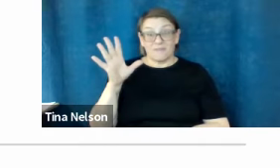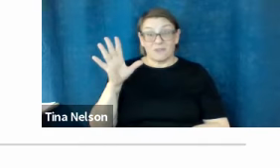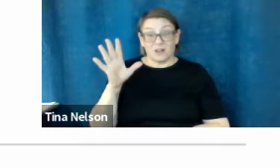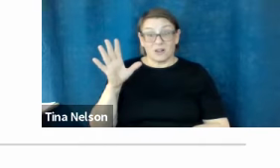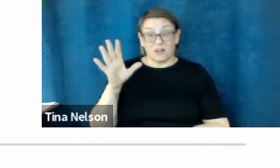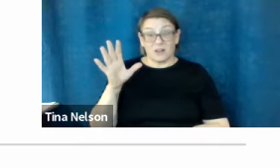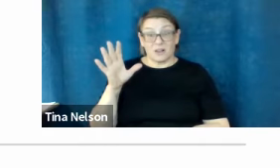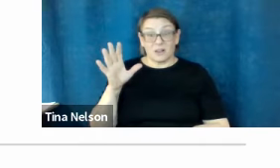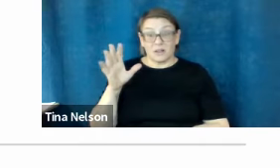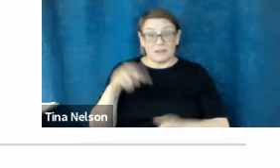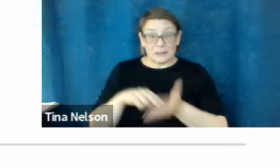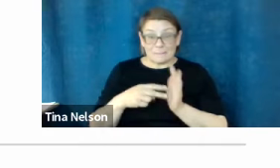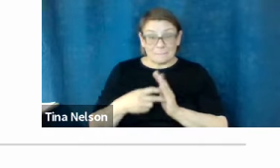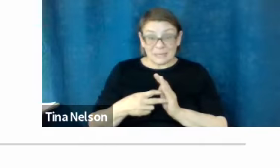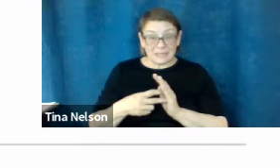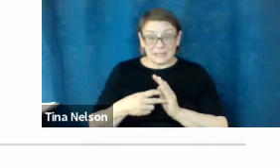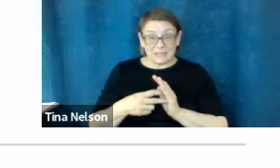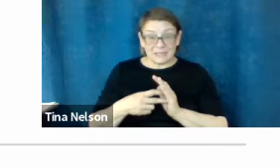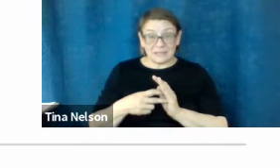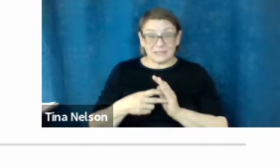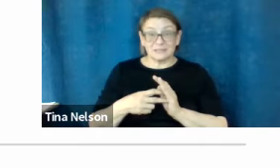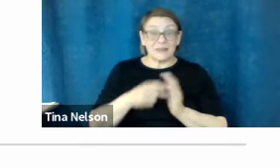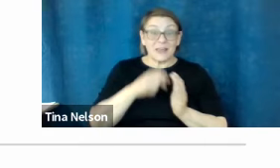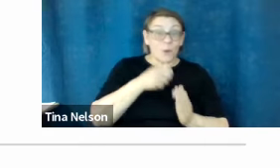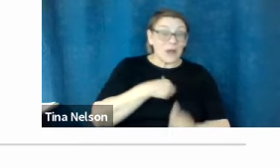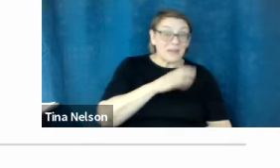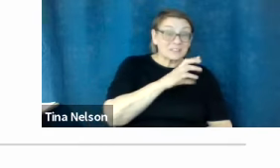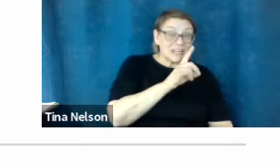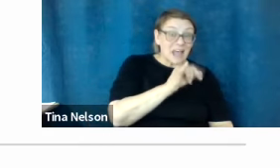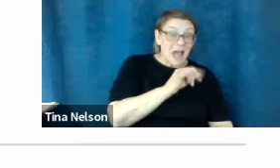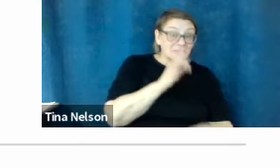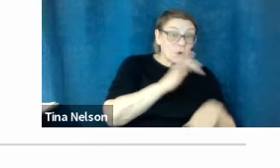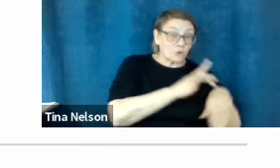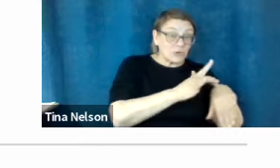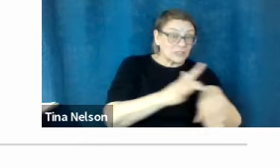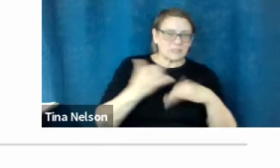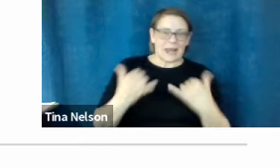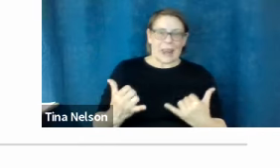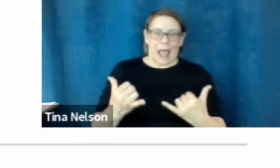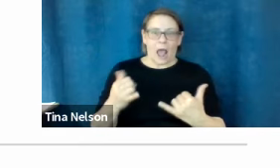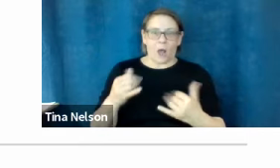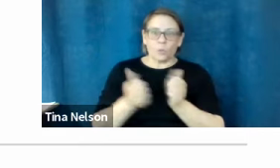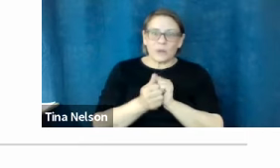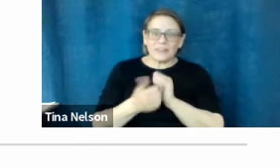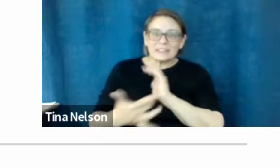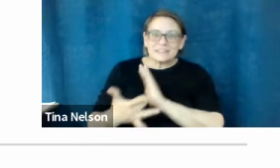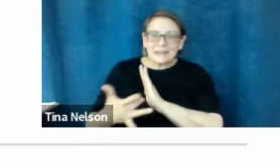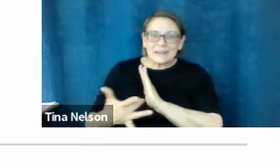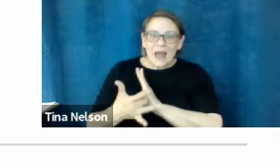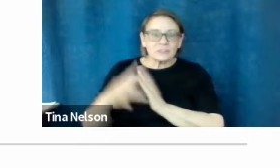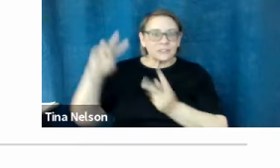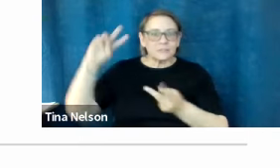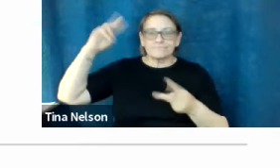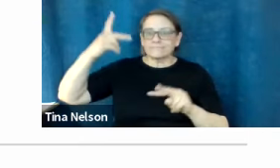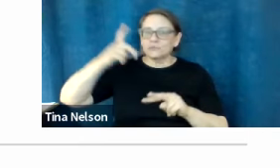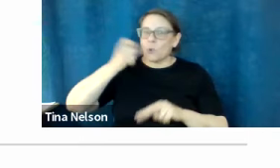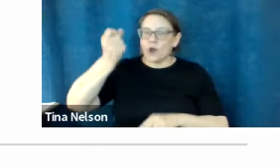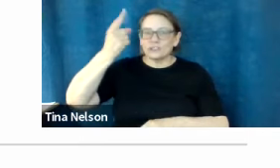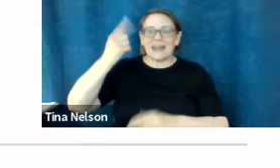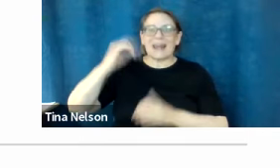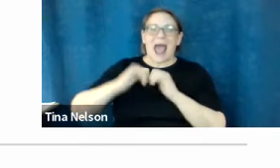not having access to, uh, CDIs as a resource or an understanding. Now we're getting into the technological misunderstanding of having